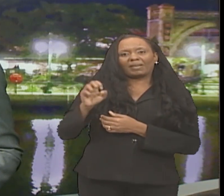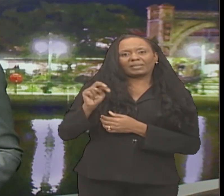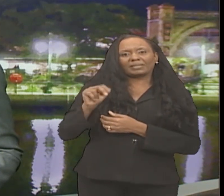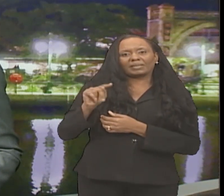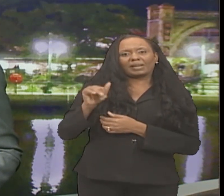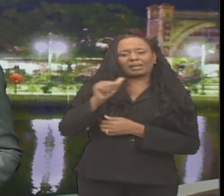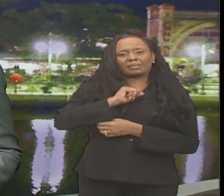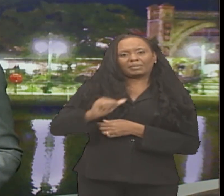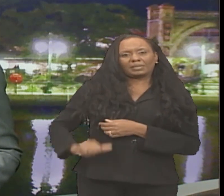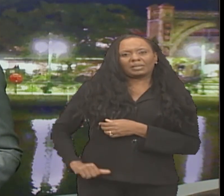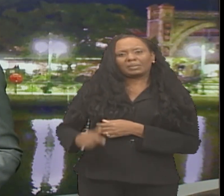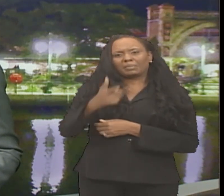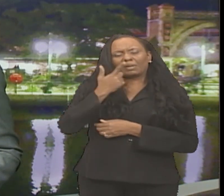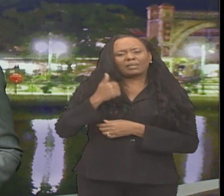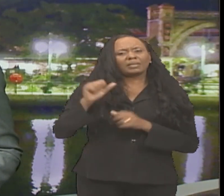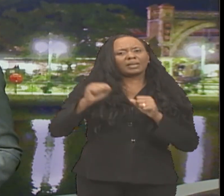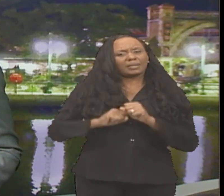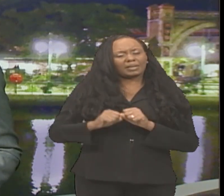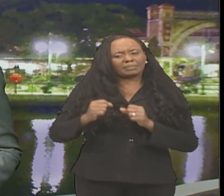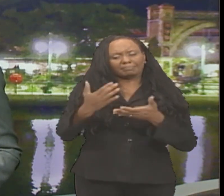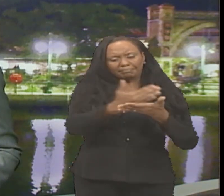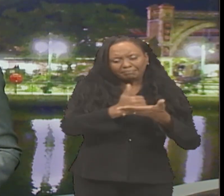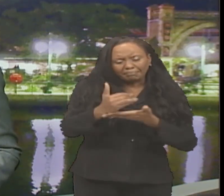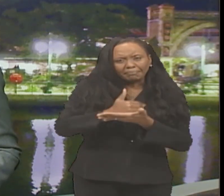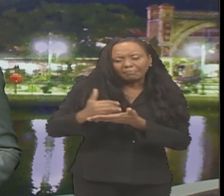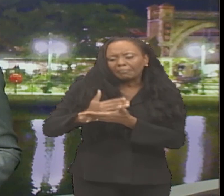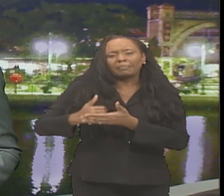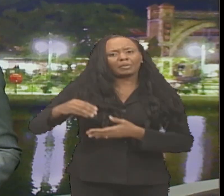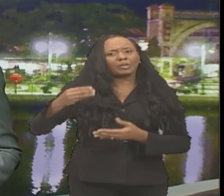artists, as she noted it can help boost their earnings.